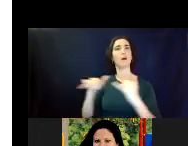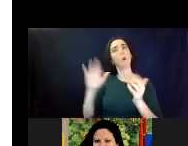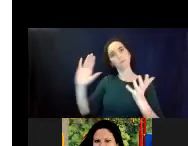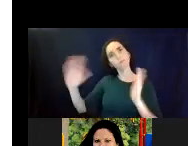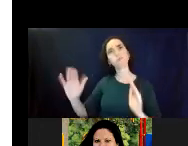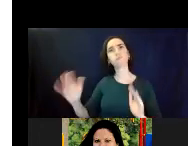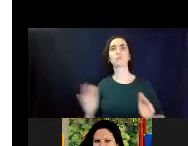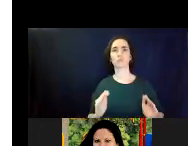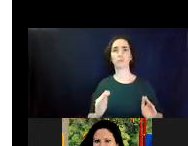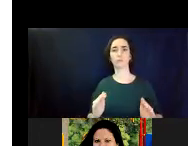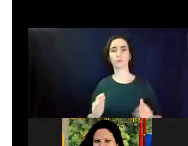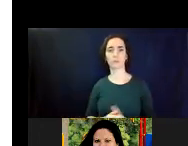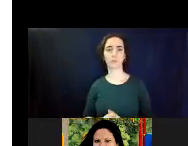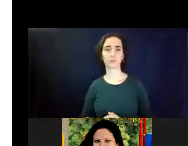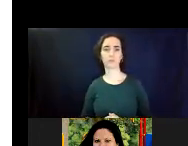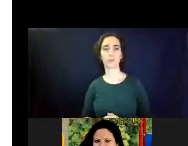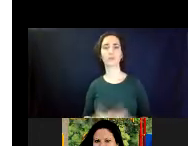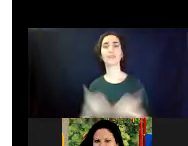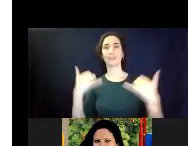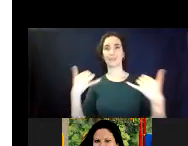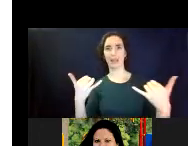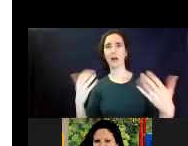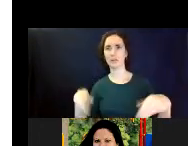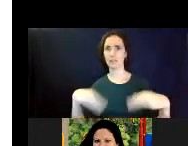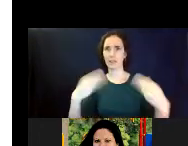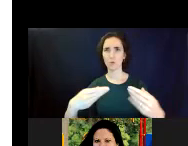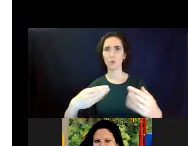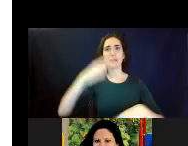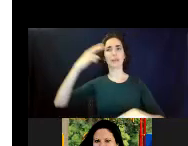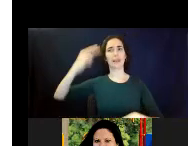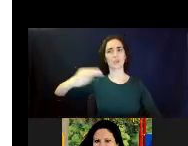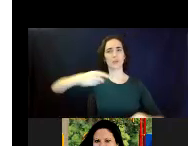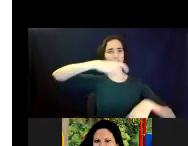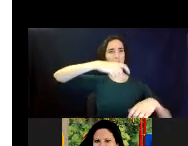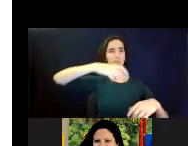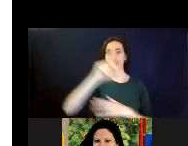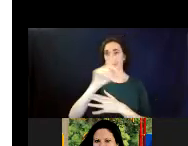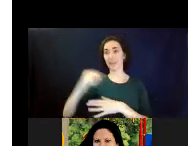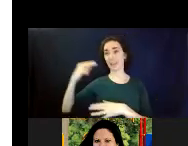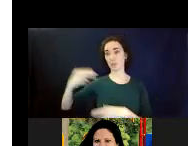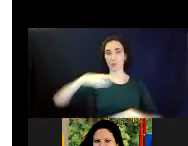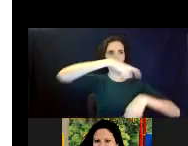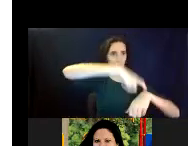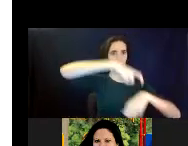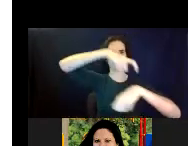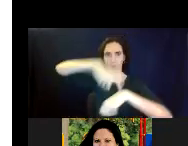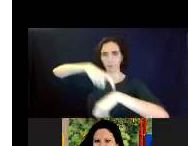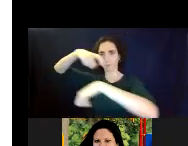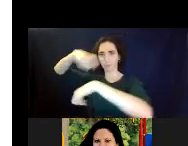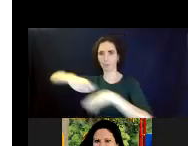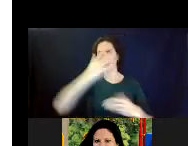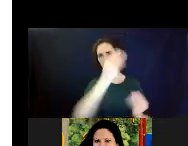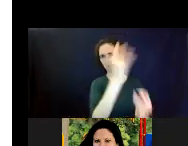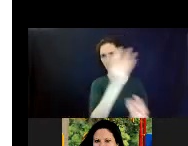I want to provide you with an outline of a few specific moments in our disability history. The events we talk about today